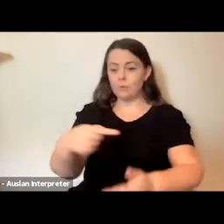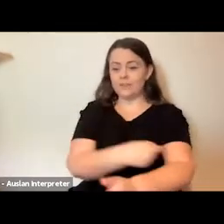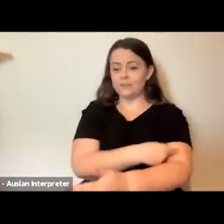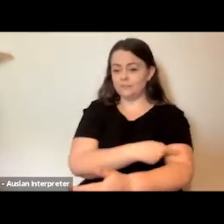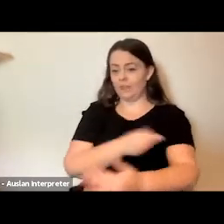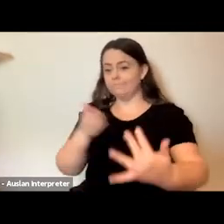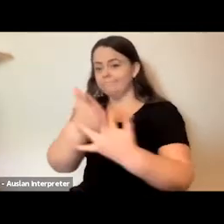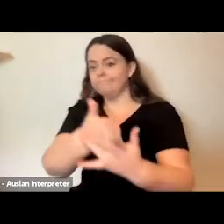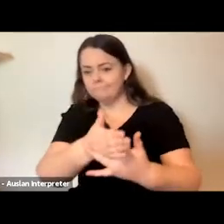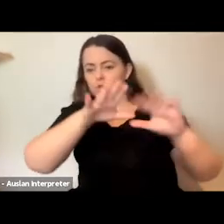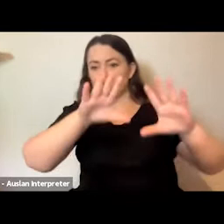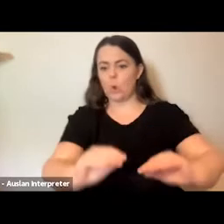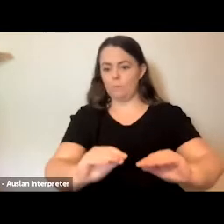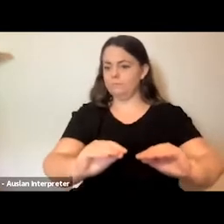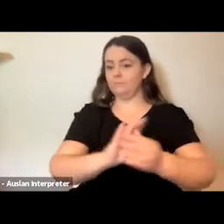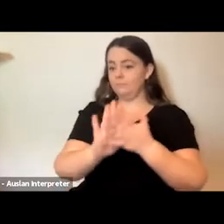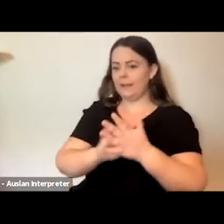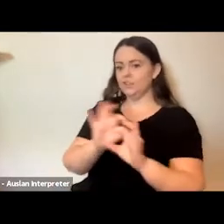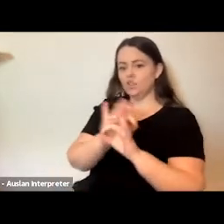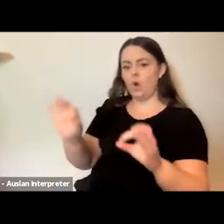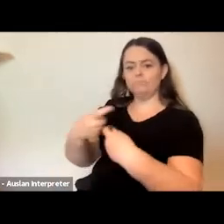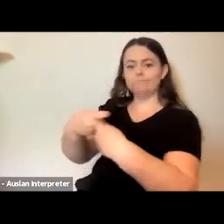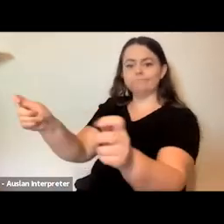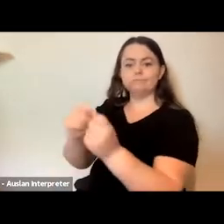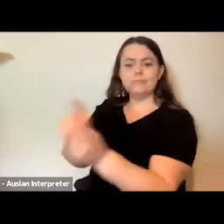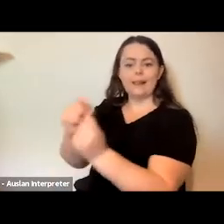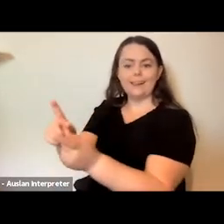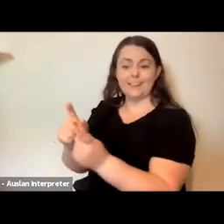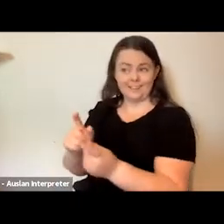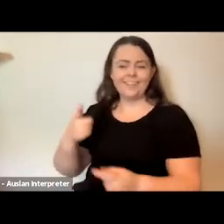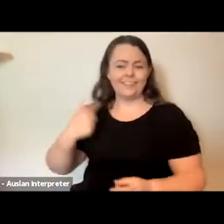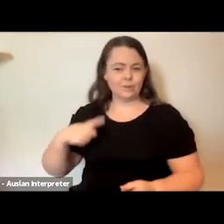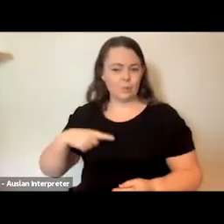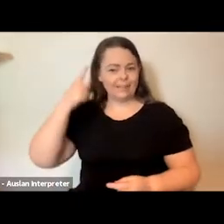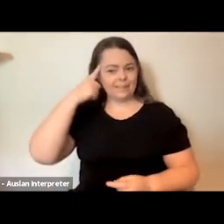market recovering and now being kind of readily accessible.